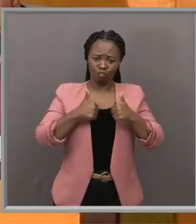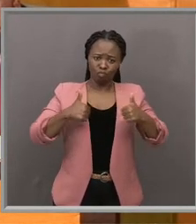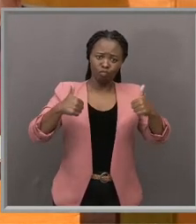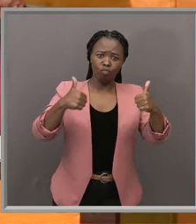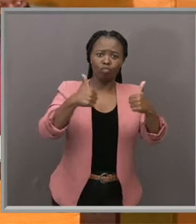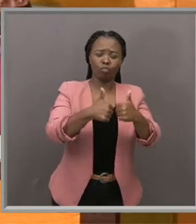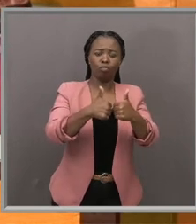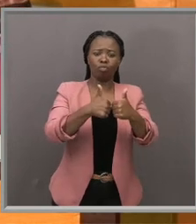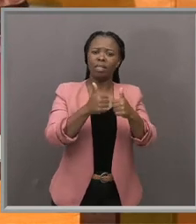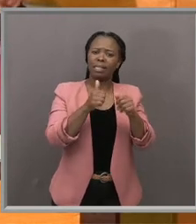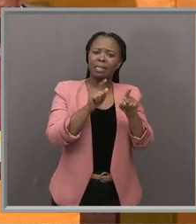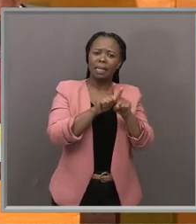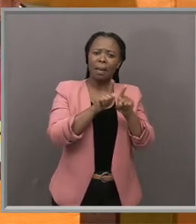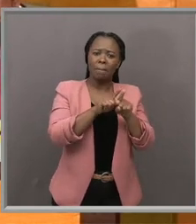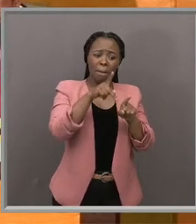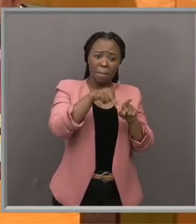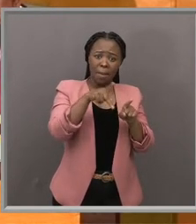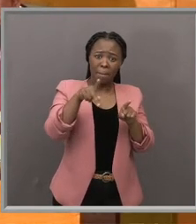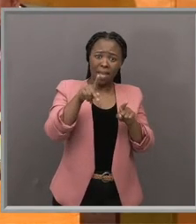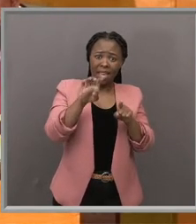of supply of PPE,